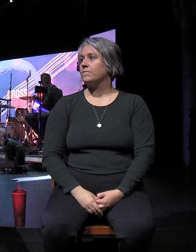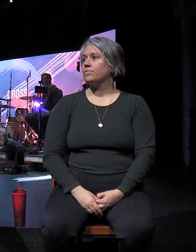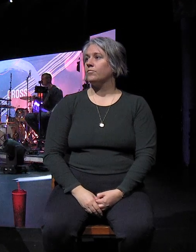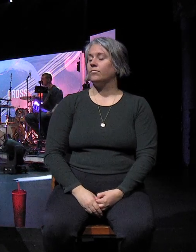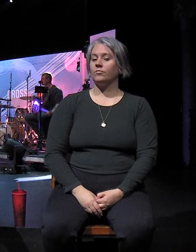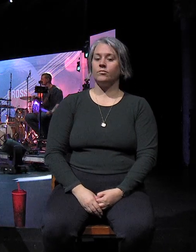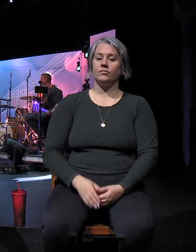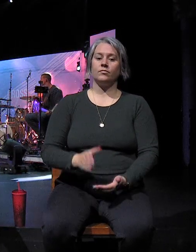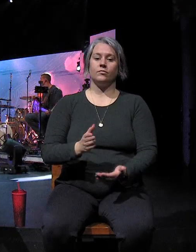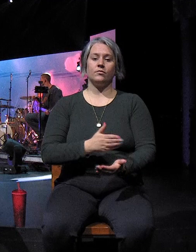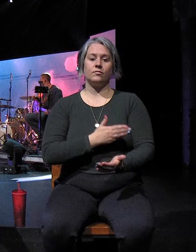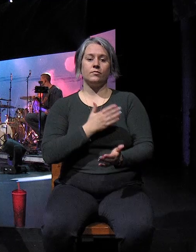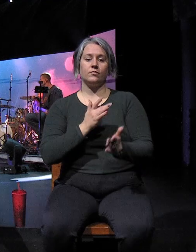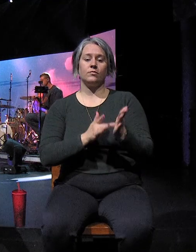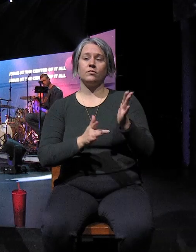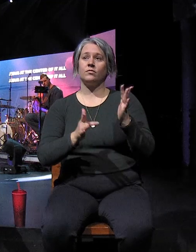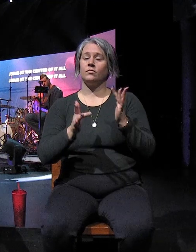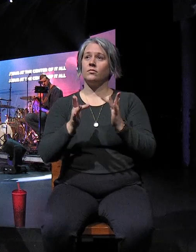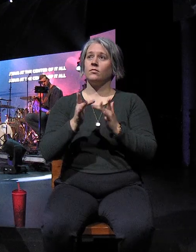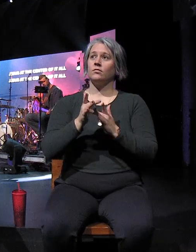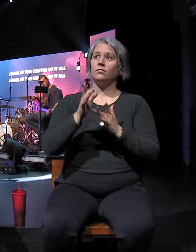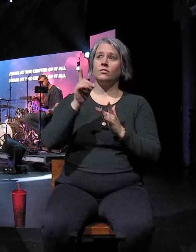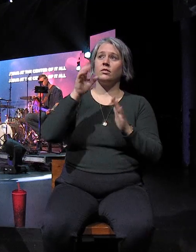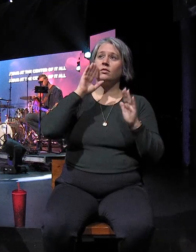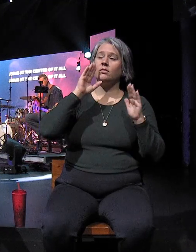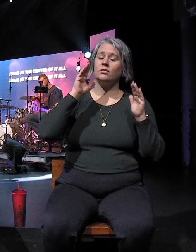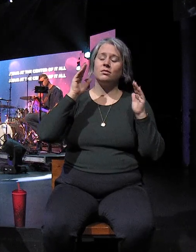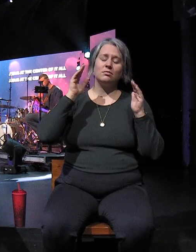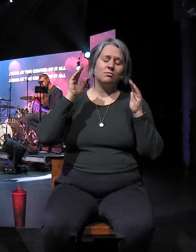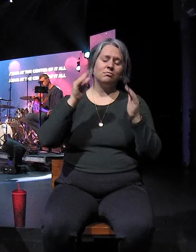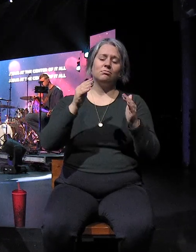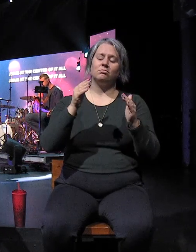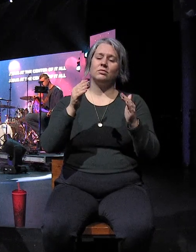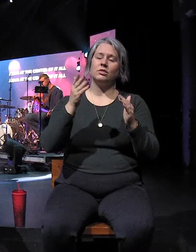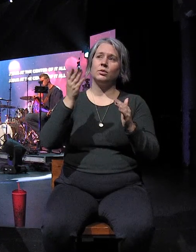Jesus at the center of it all.